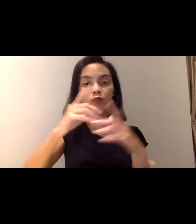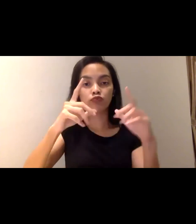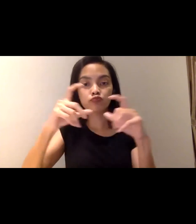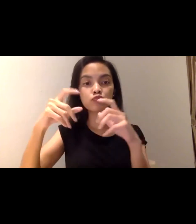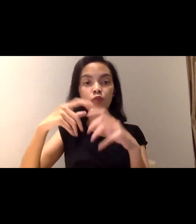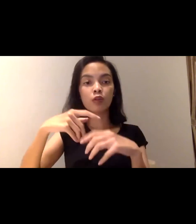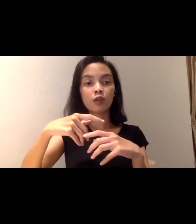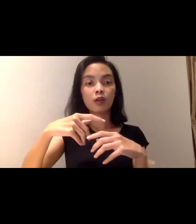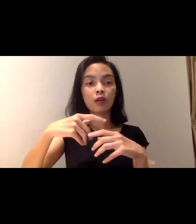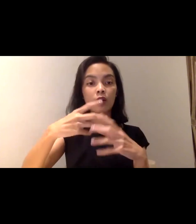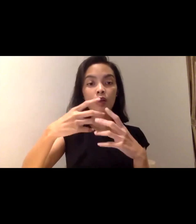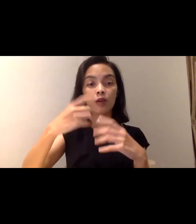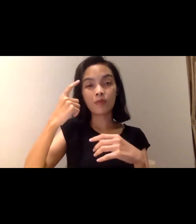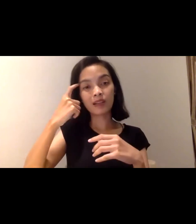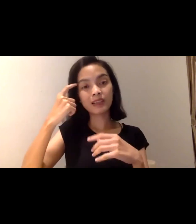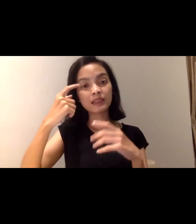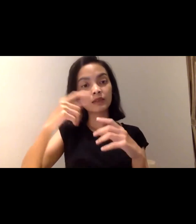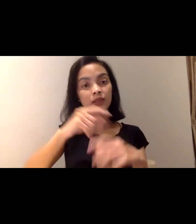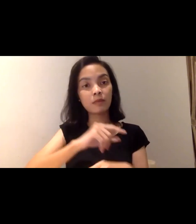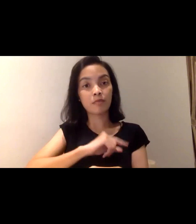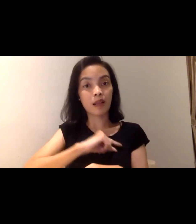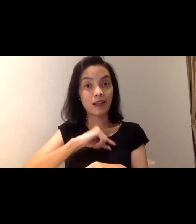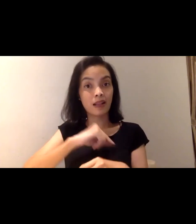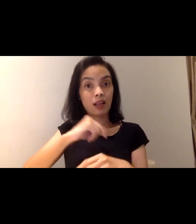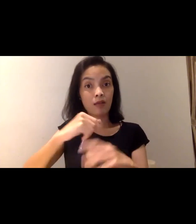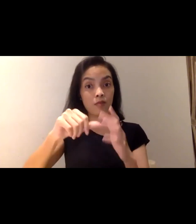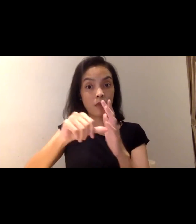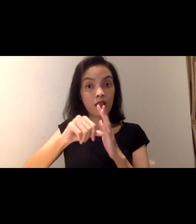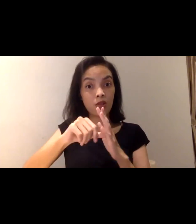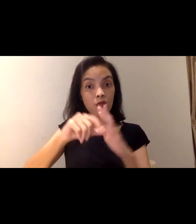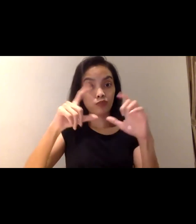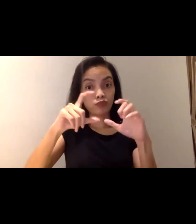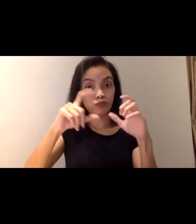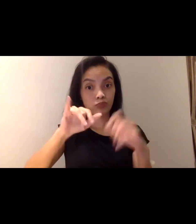will help me in taking a picture, correct?